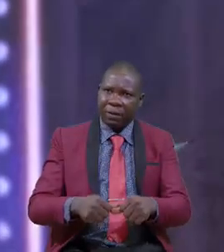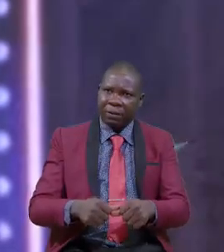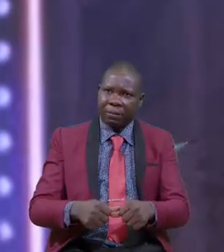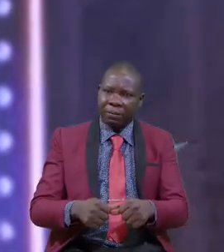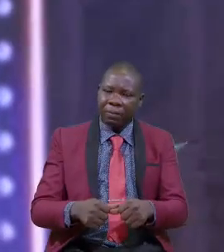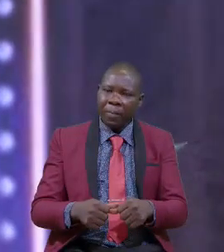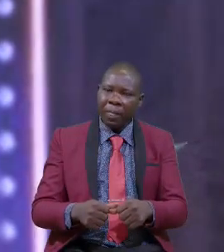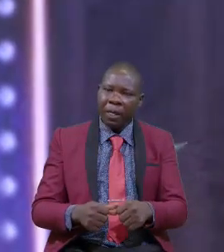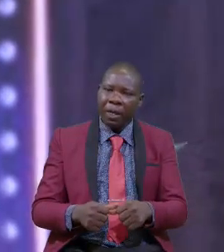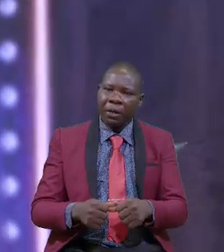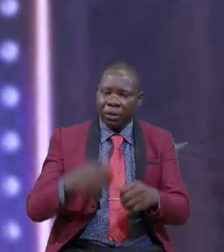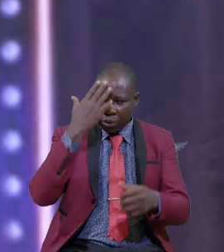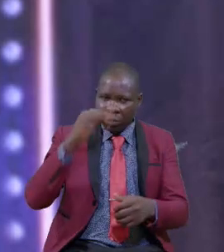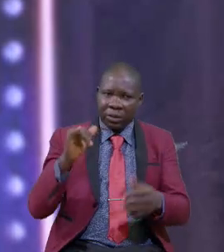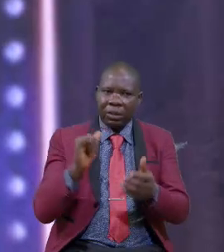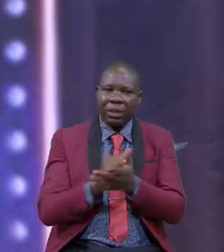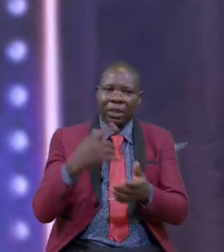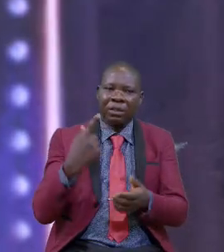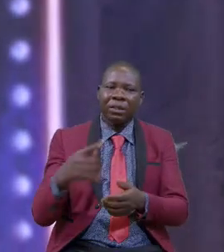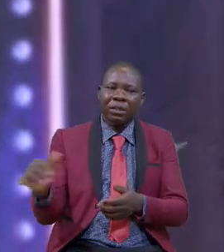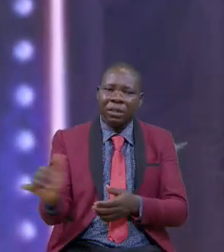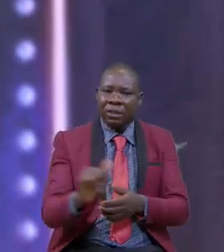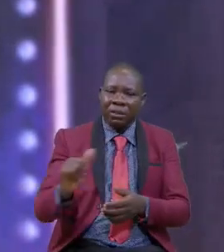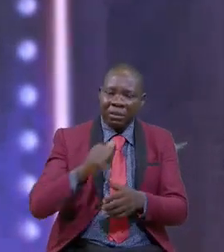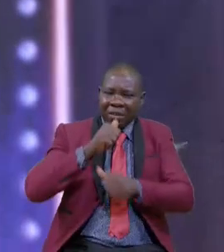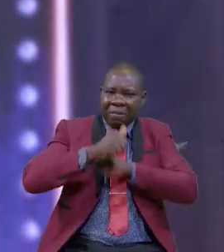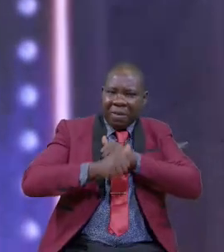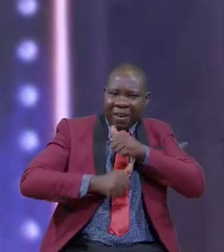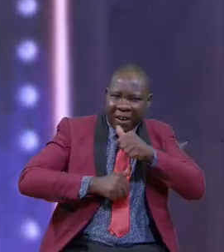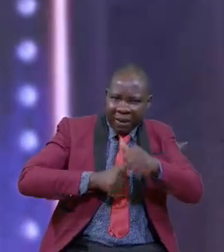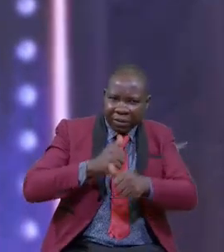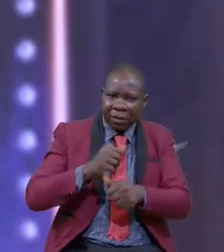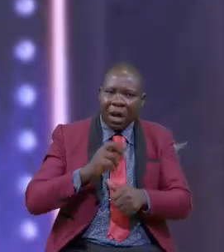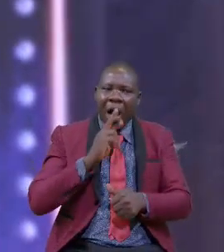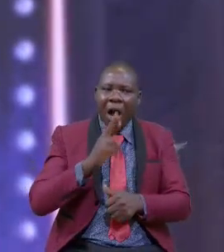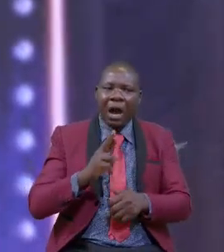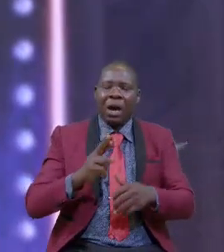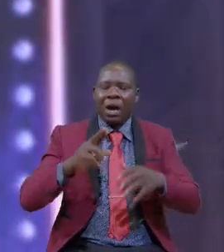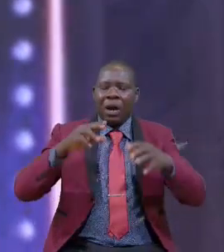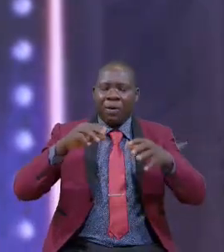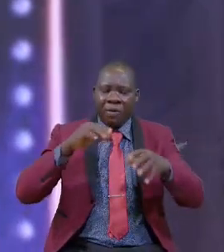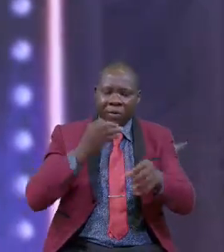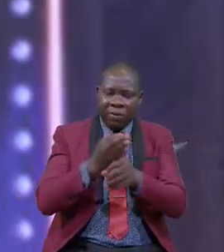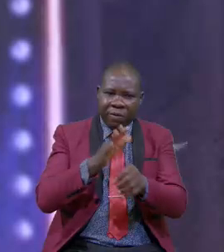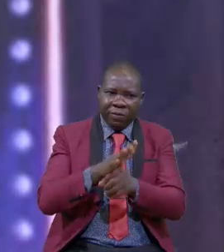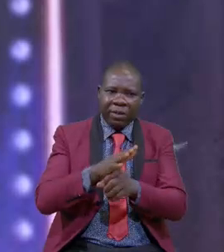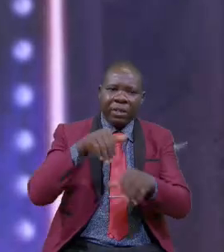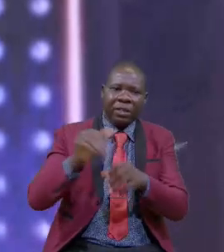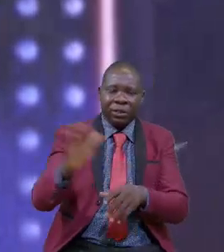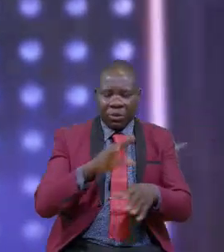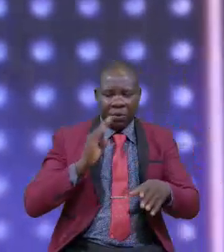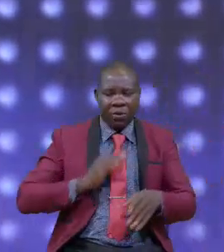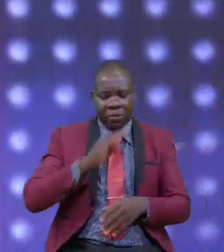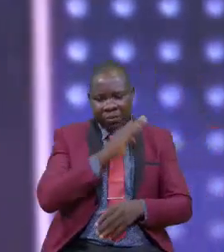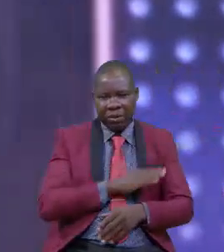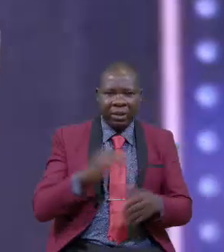the same afflictions are accomplished in your brethren that are